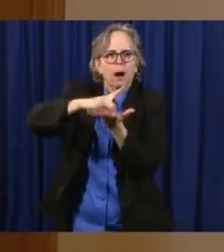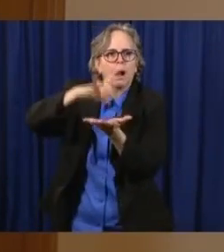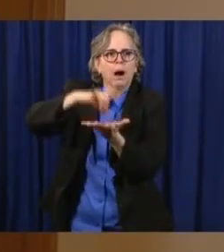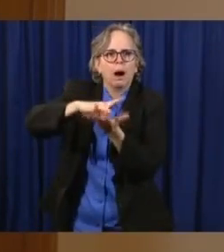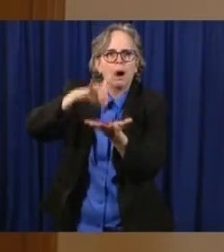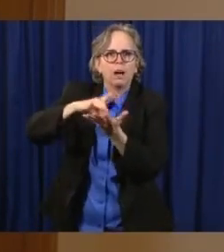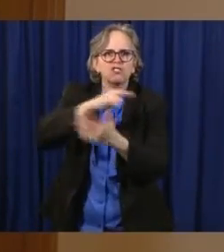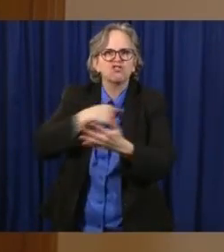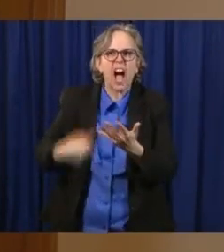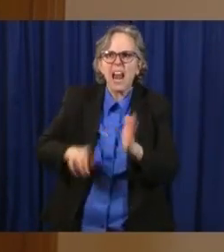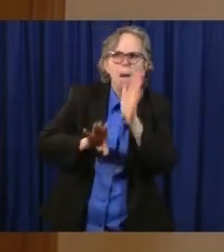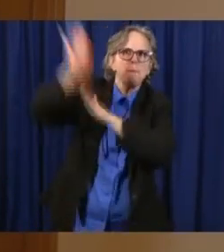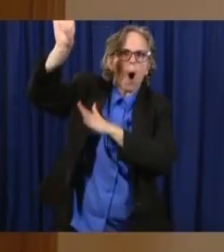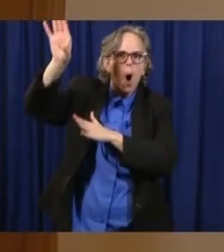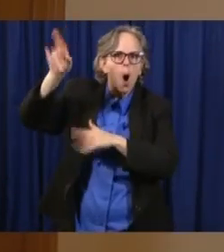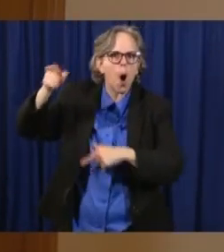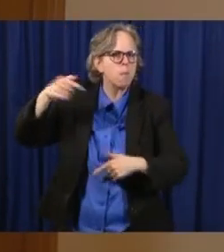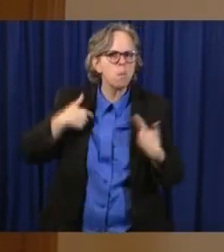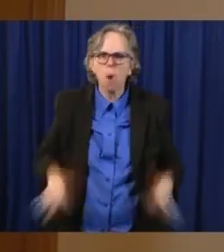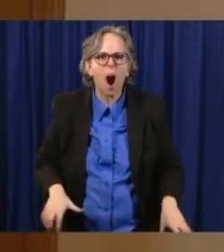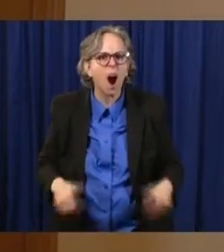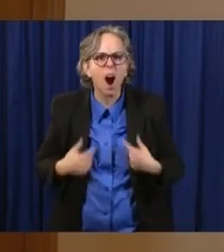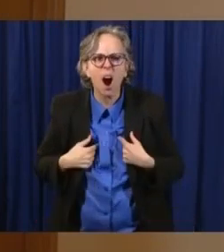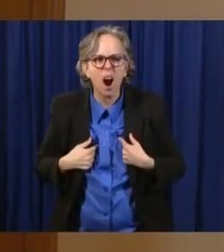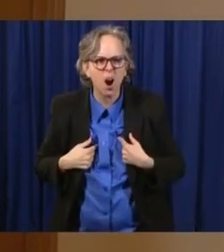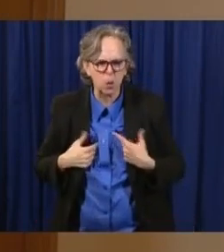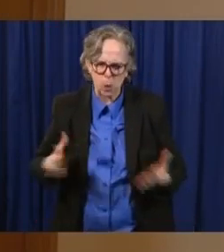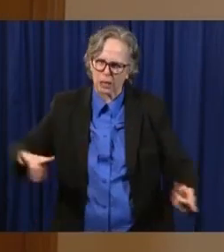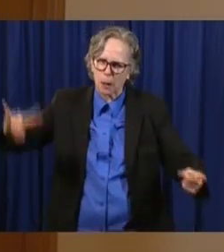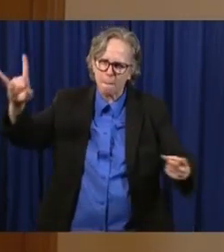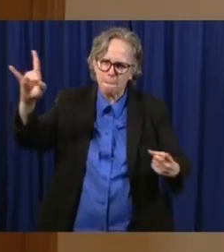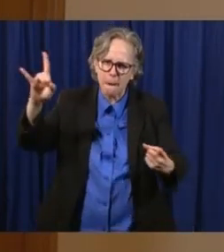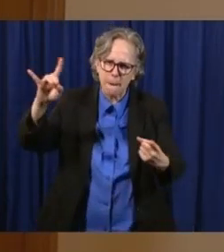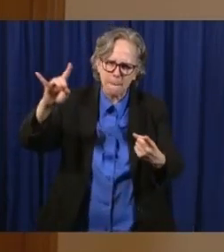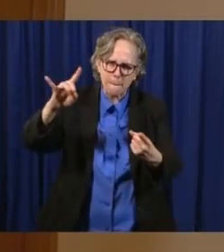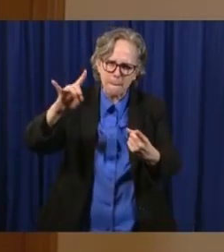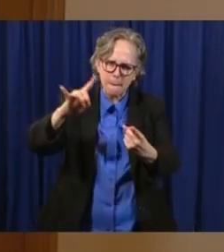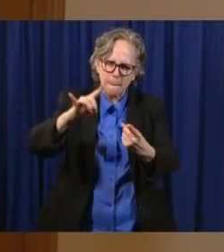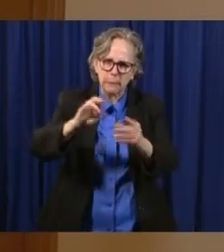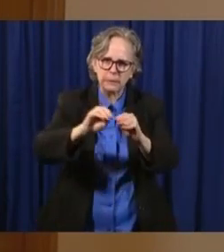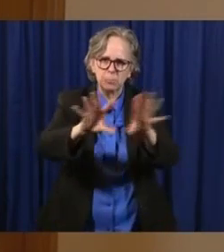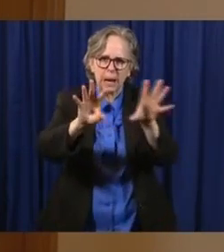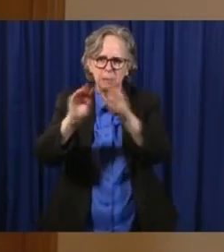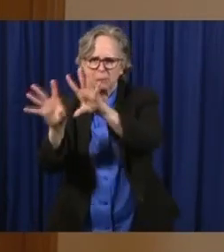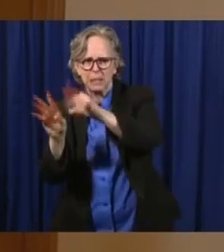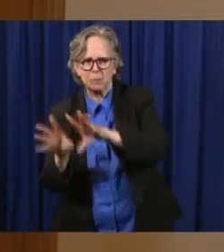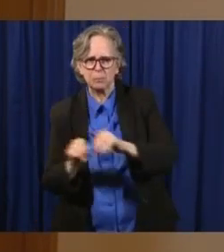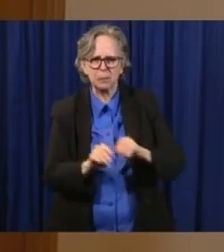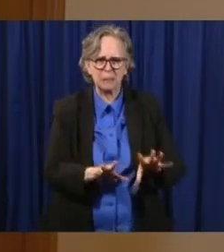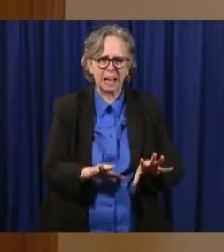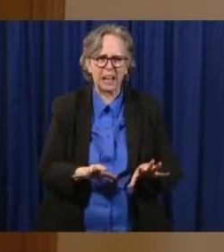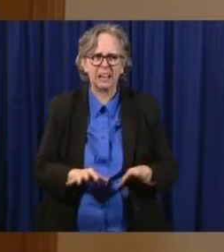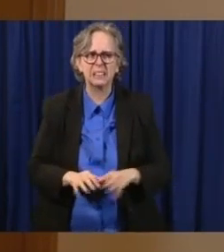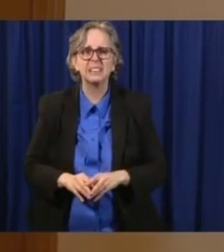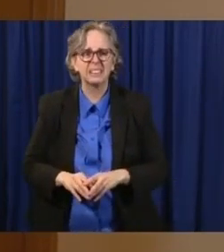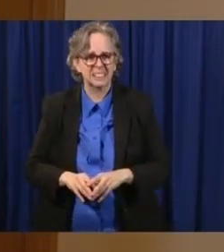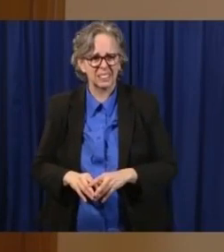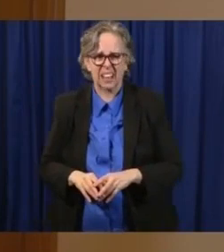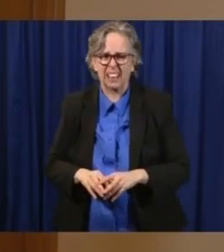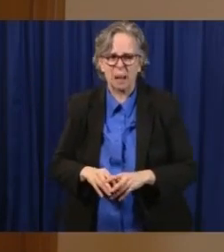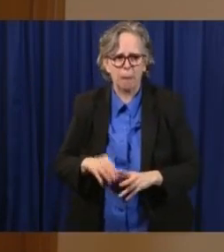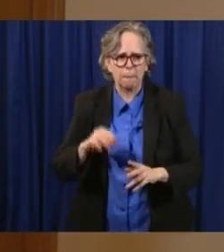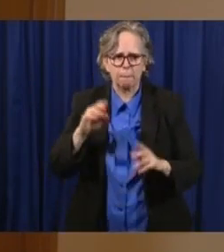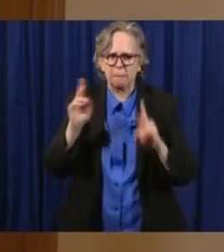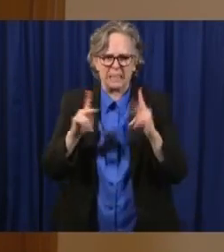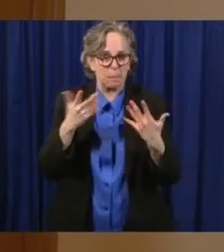We wanted to slow down that spread. Keep going. So that goes more and more. So the people who are infected keep